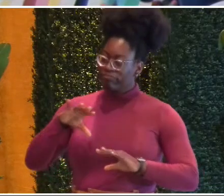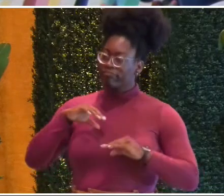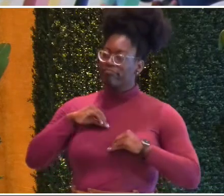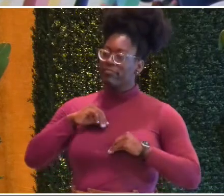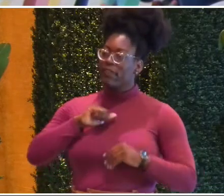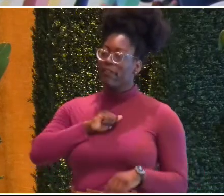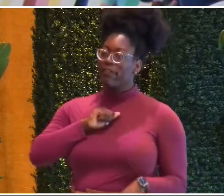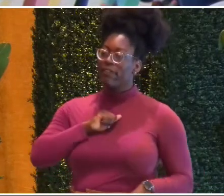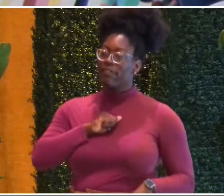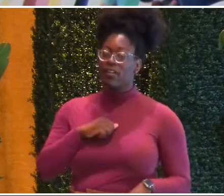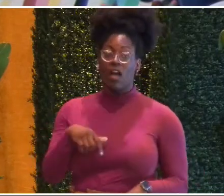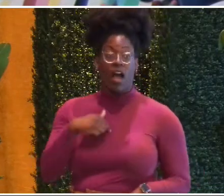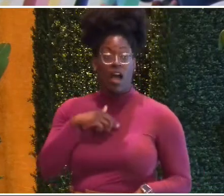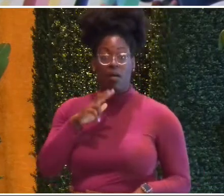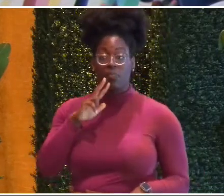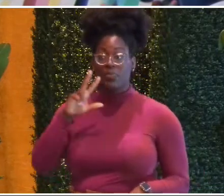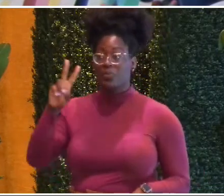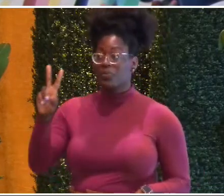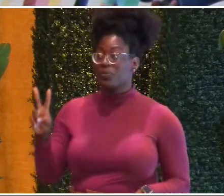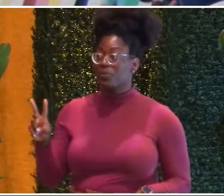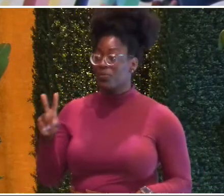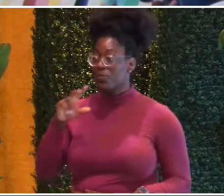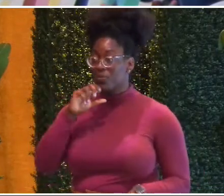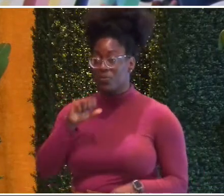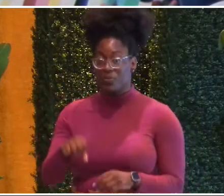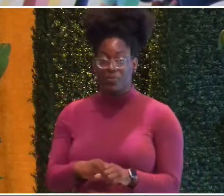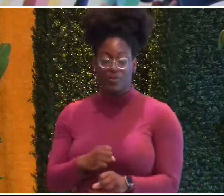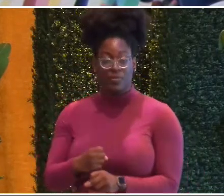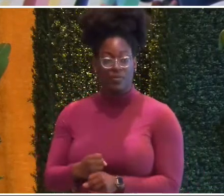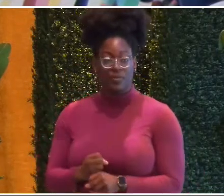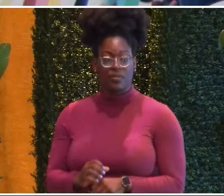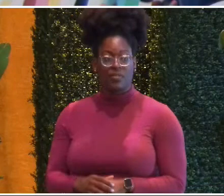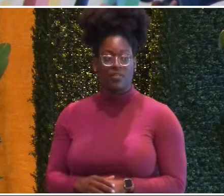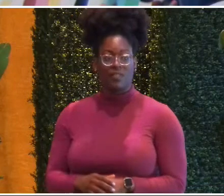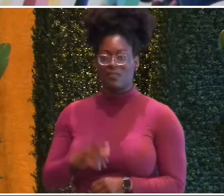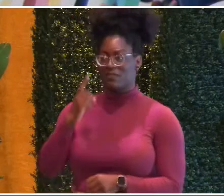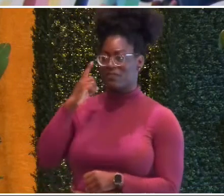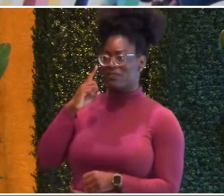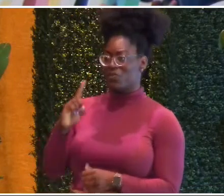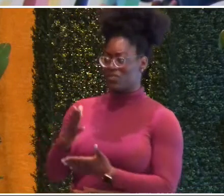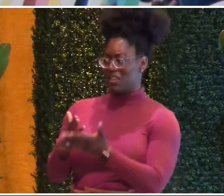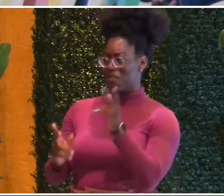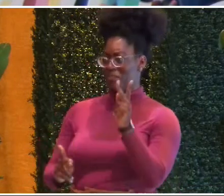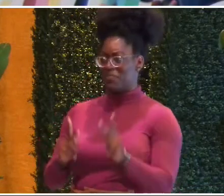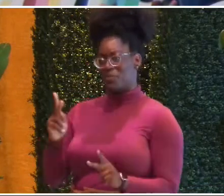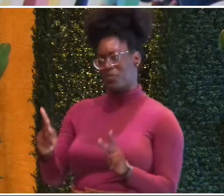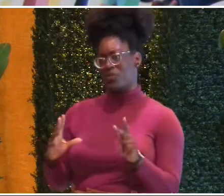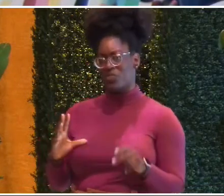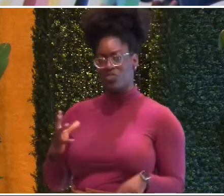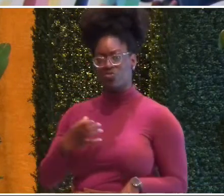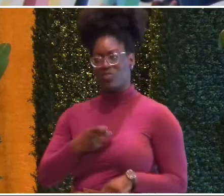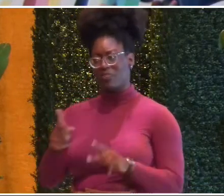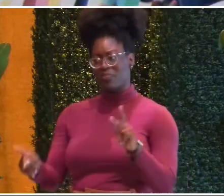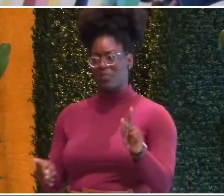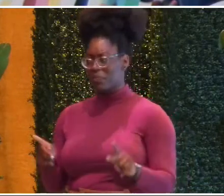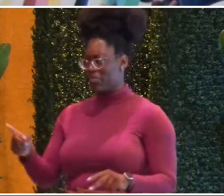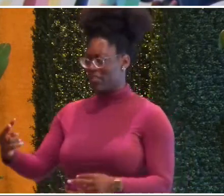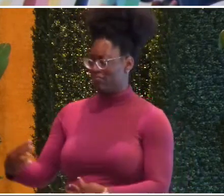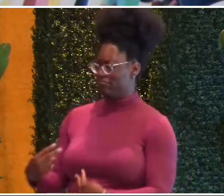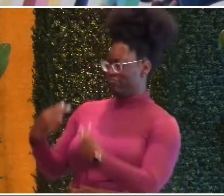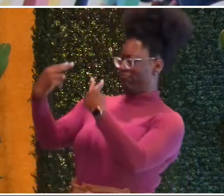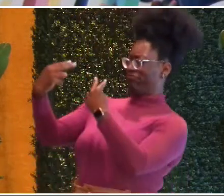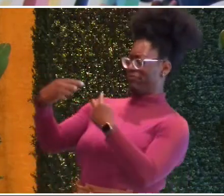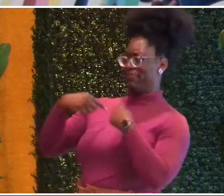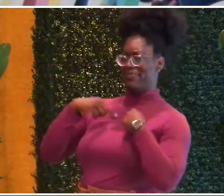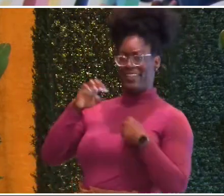and amongst trans folks, I'm like an elder to some people, right? Even some people my age just because of the experience that